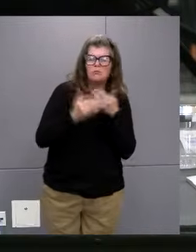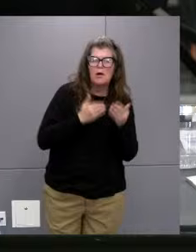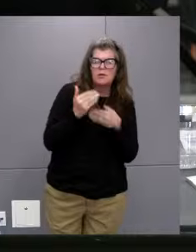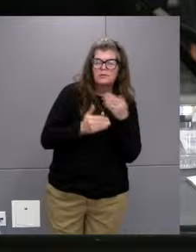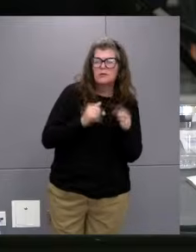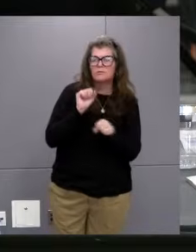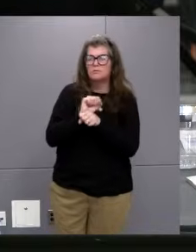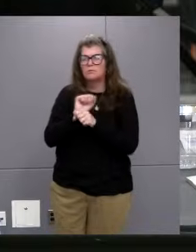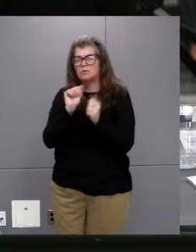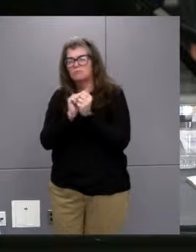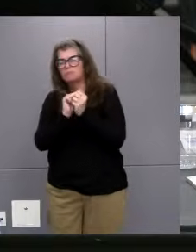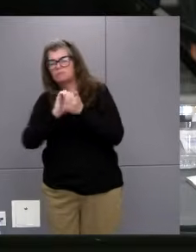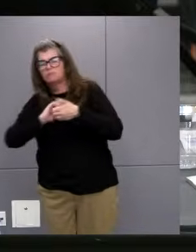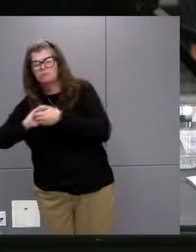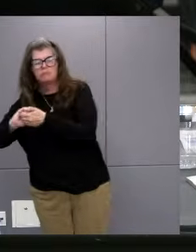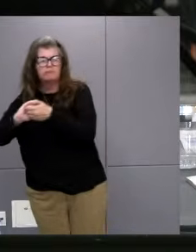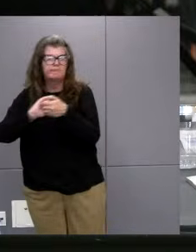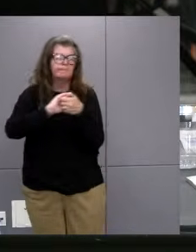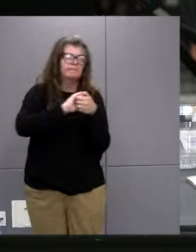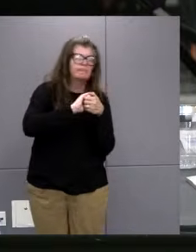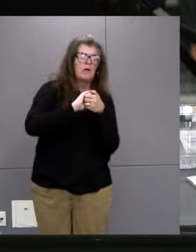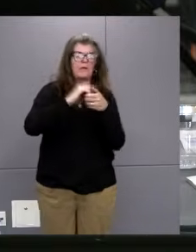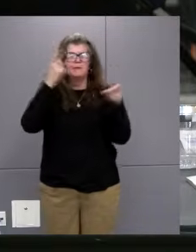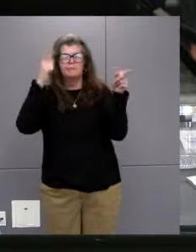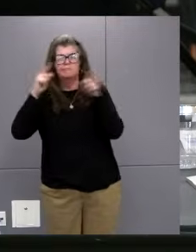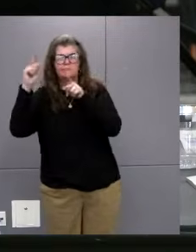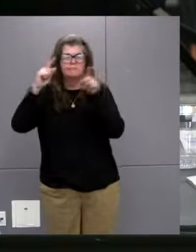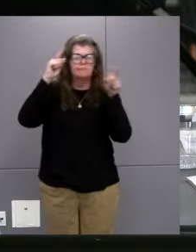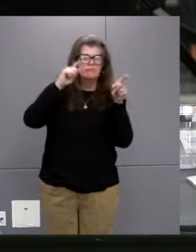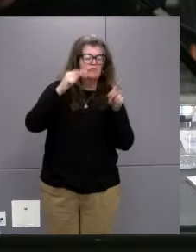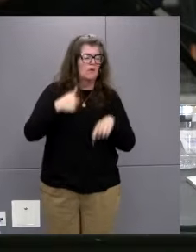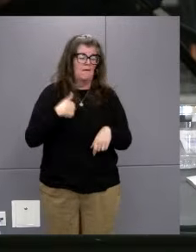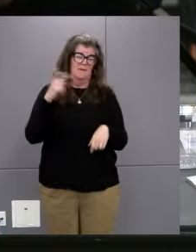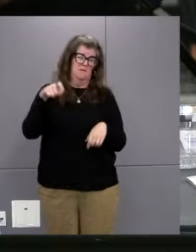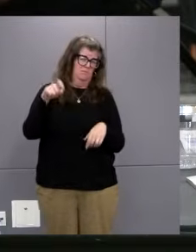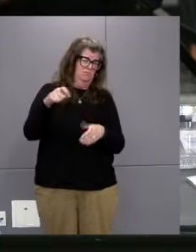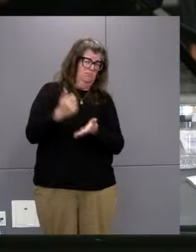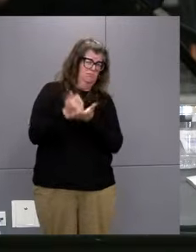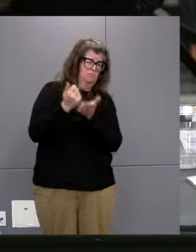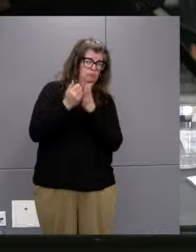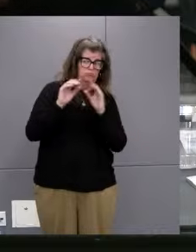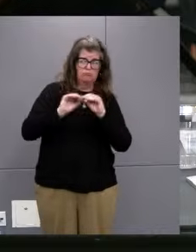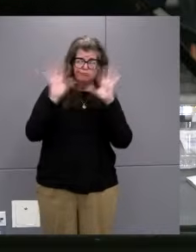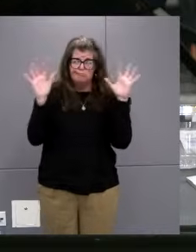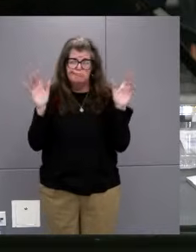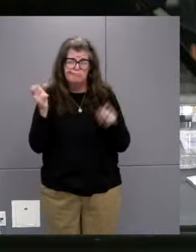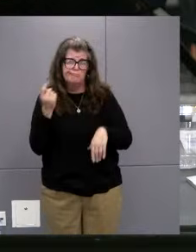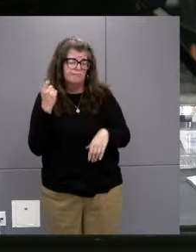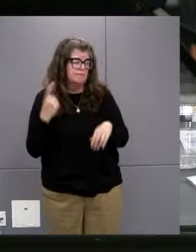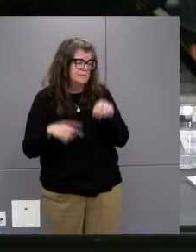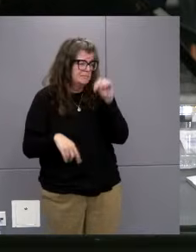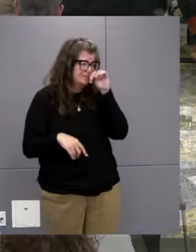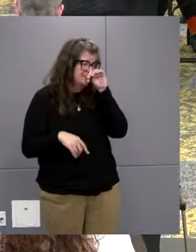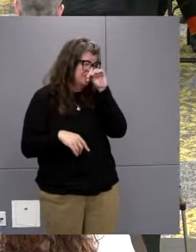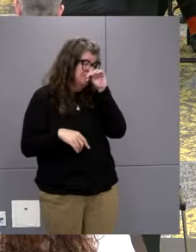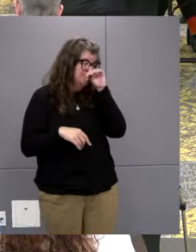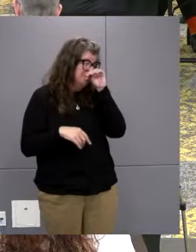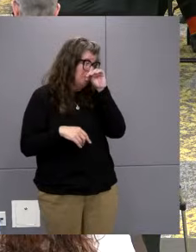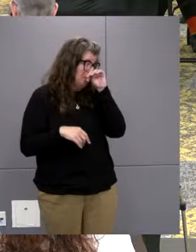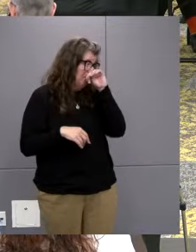to come to consensus. And I just need some help in understanding this a little bit better.